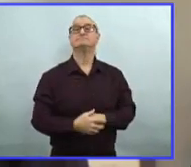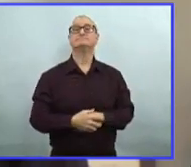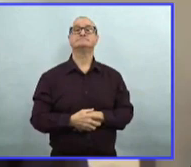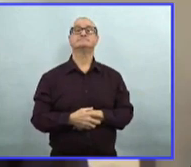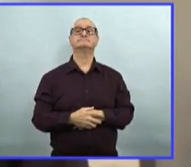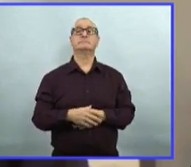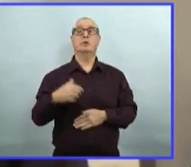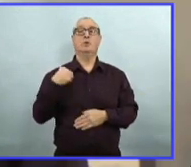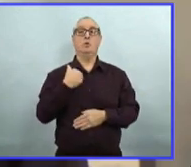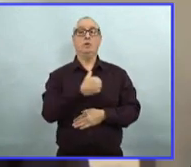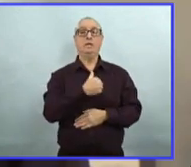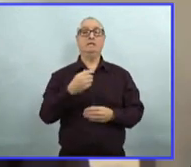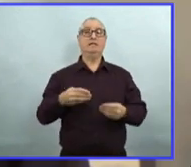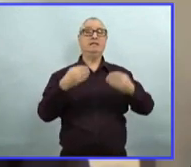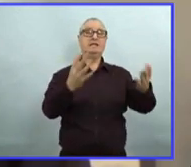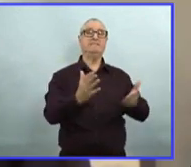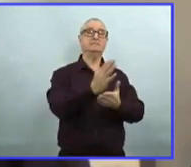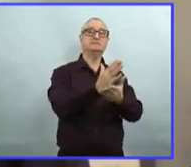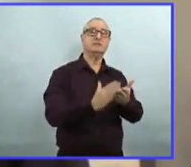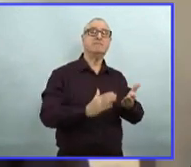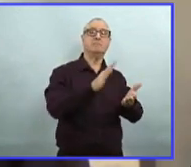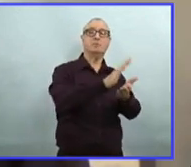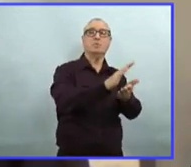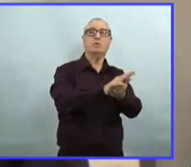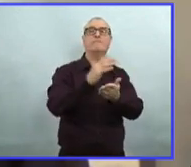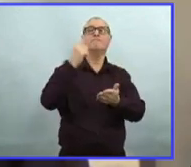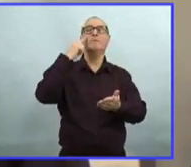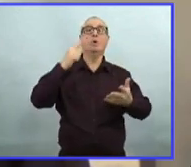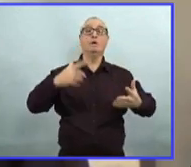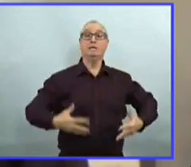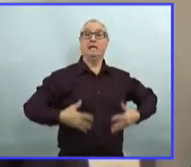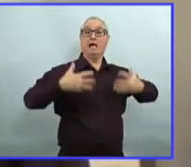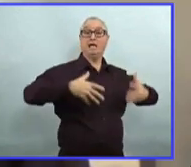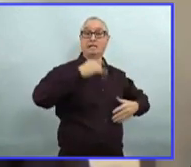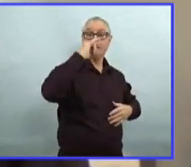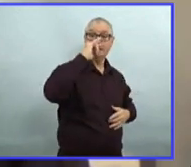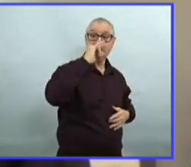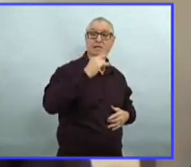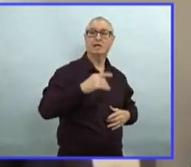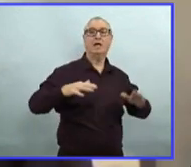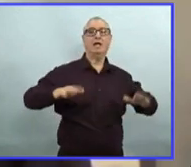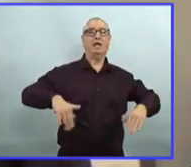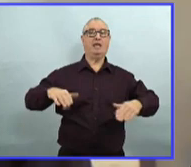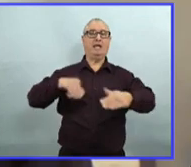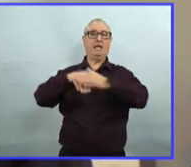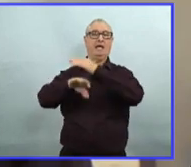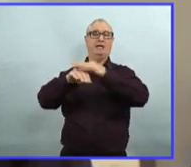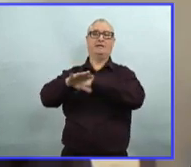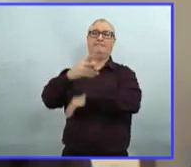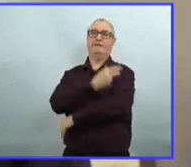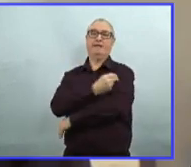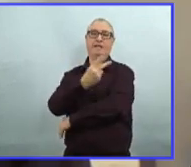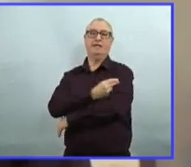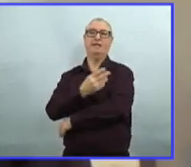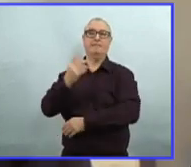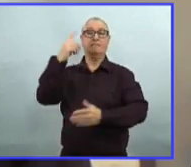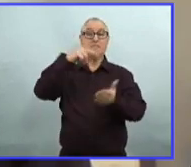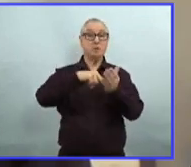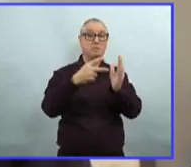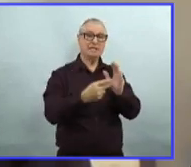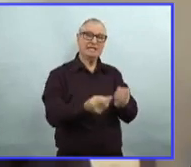those that didn't yet have long access to vaccine, and it's really to protect people coming back